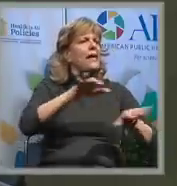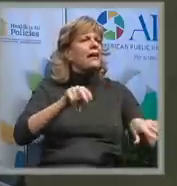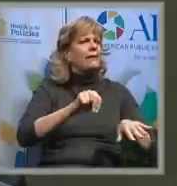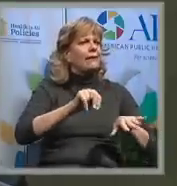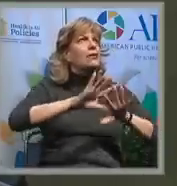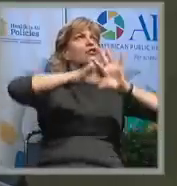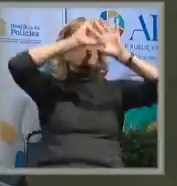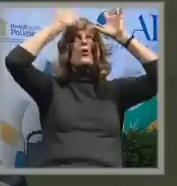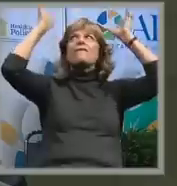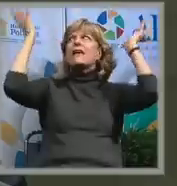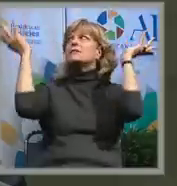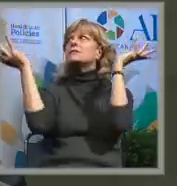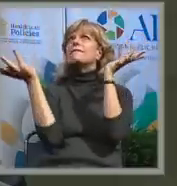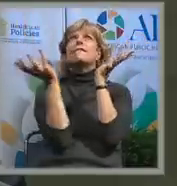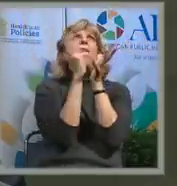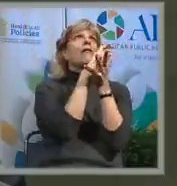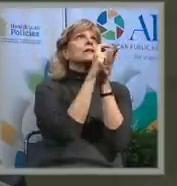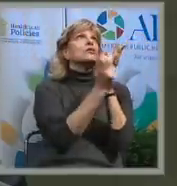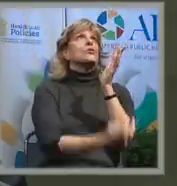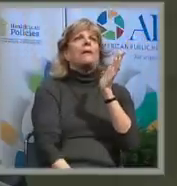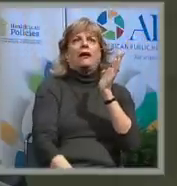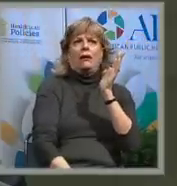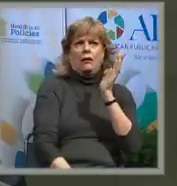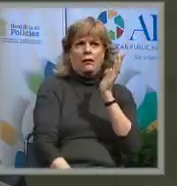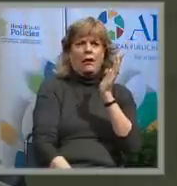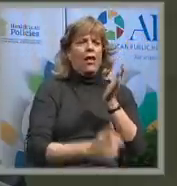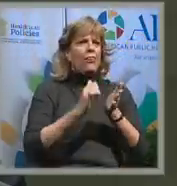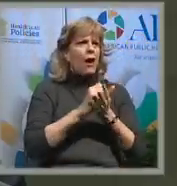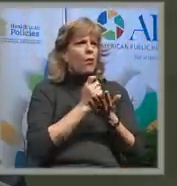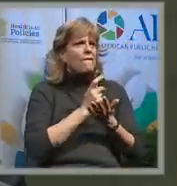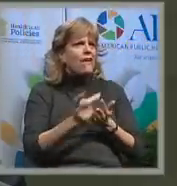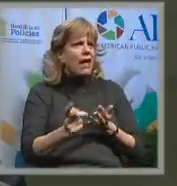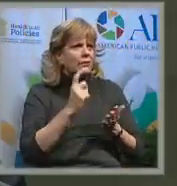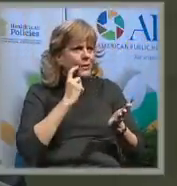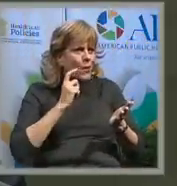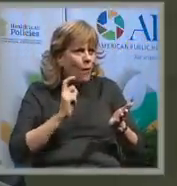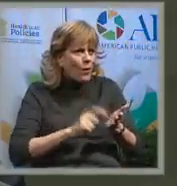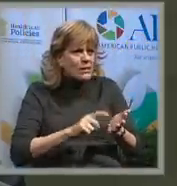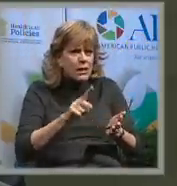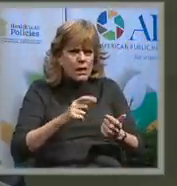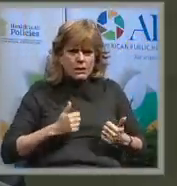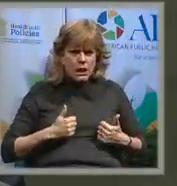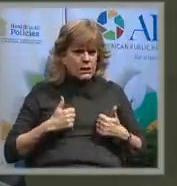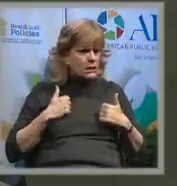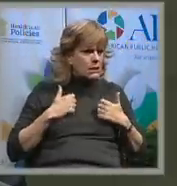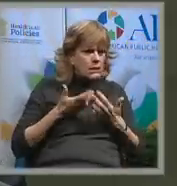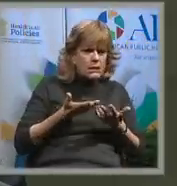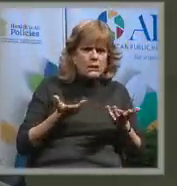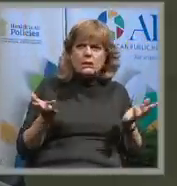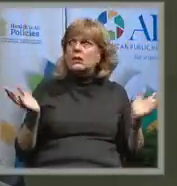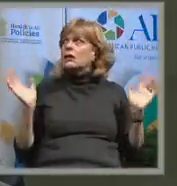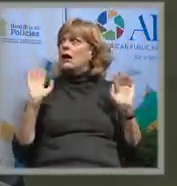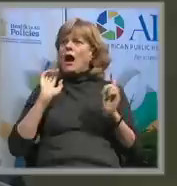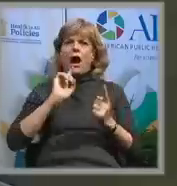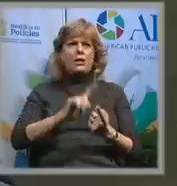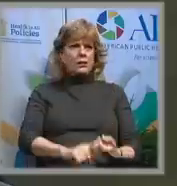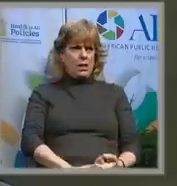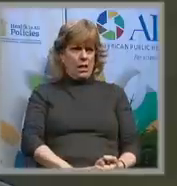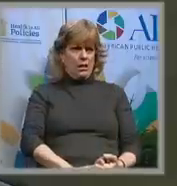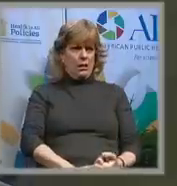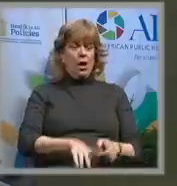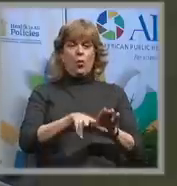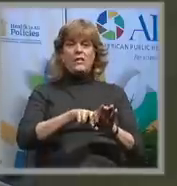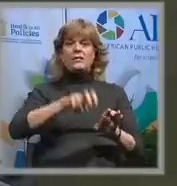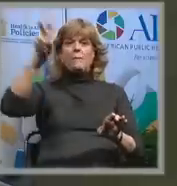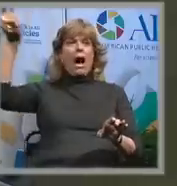pervasive, so all-consuming, that we fail to notice its existence until we step